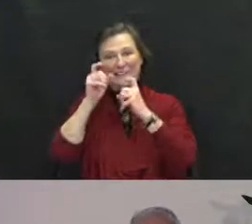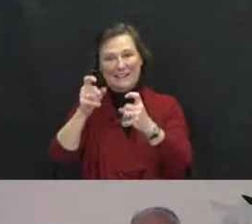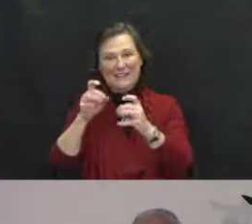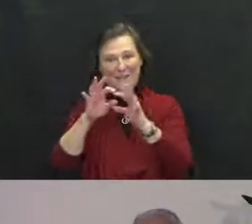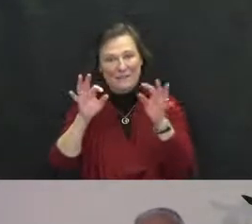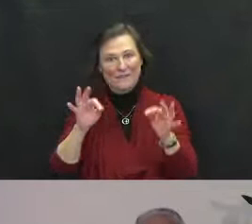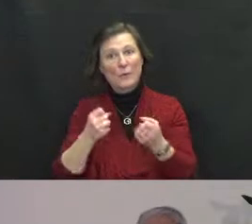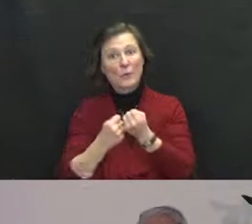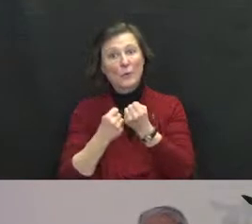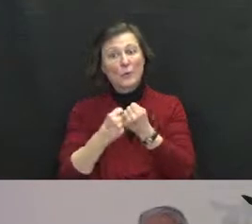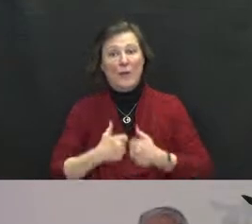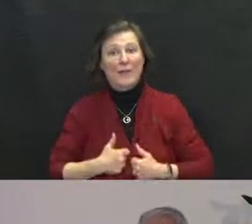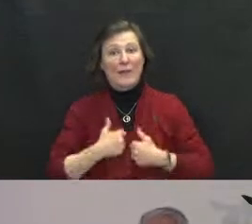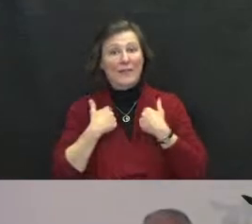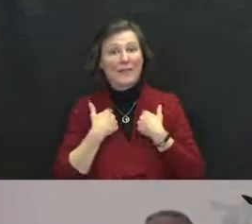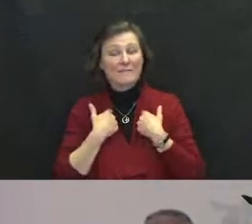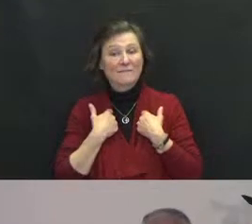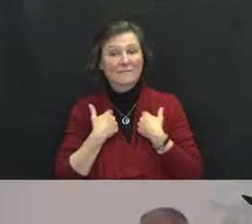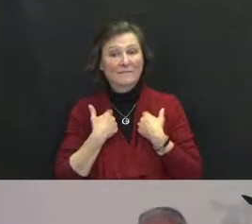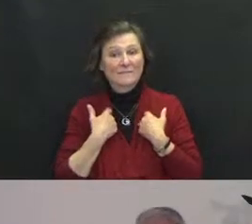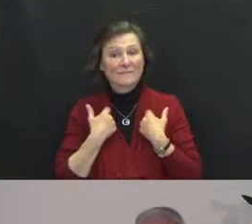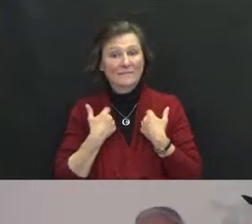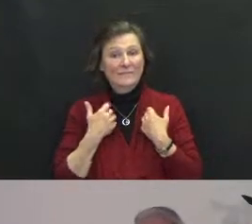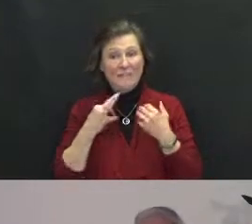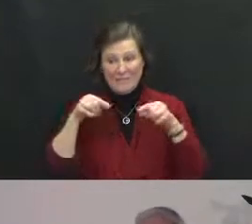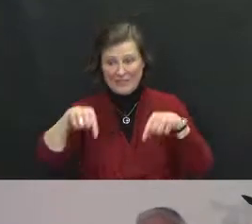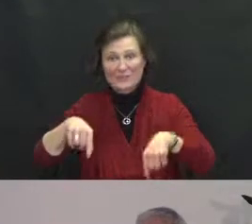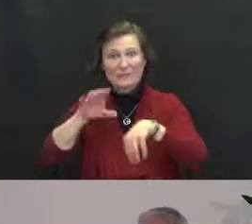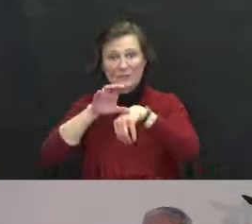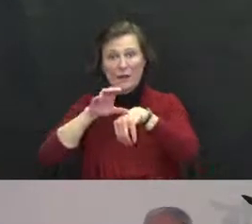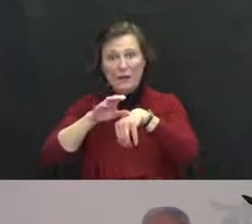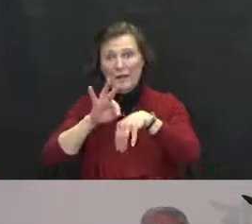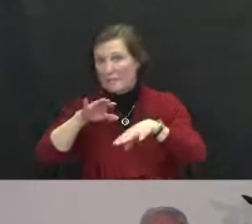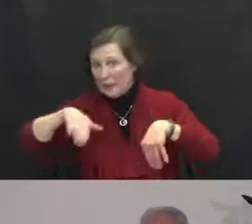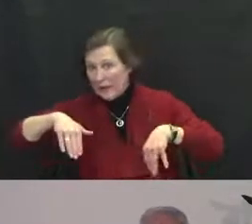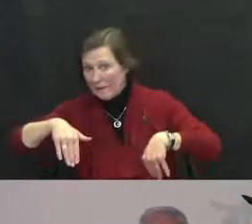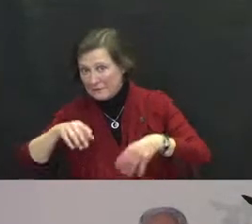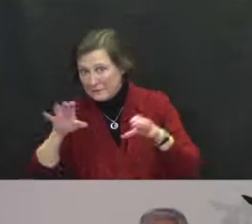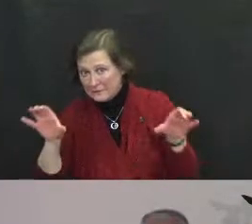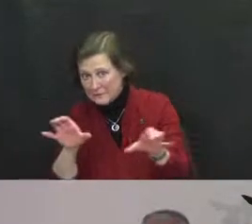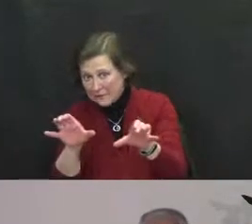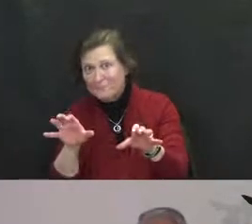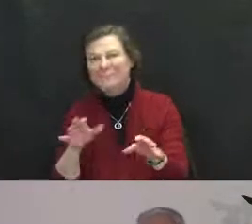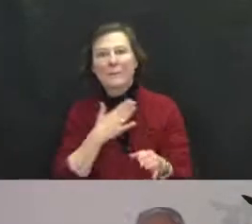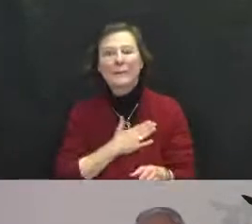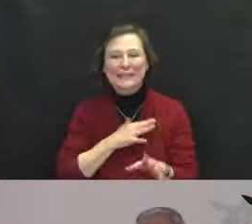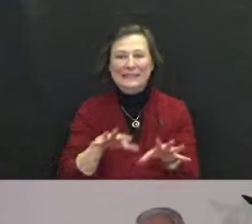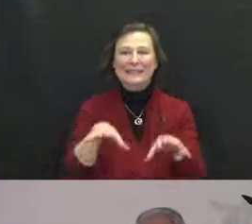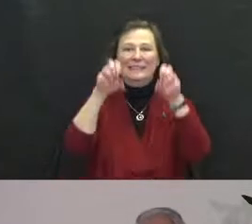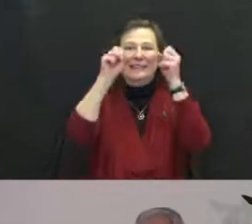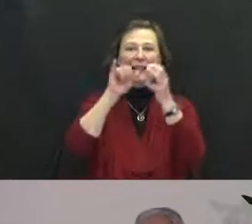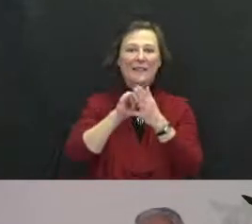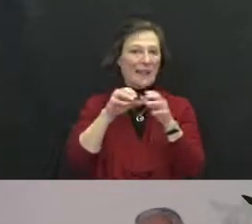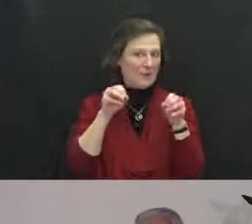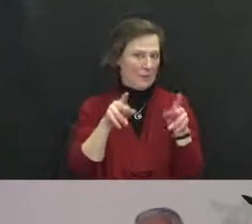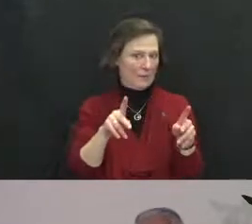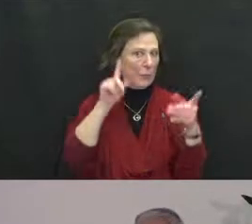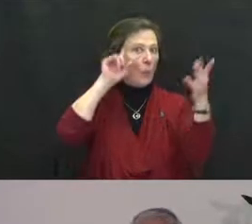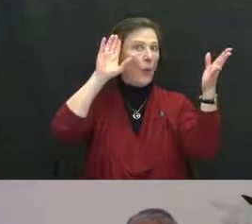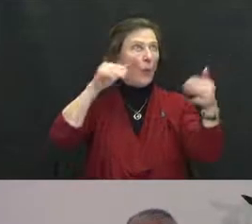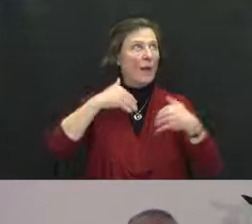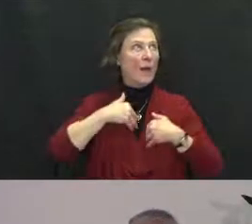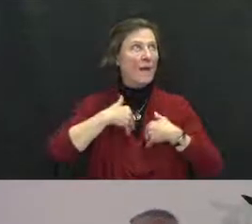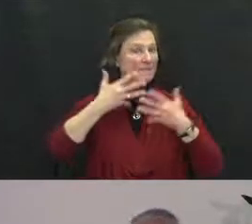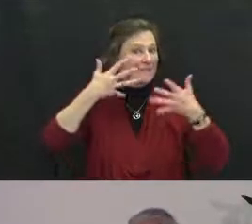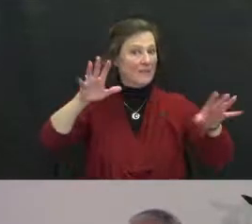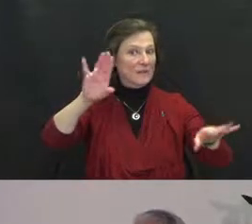of this congregation. If you haven't had a chance to do that yet, please do take that opportunity. We're hoping to have this done by